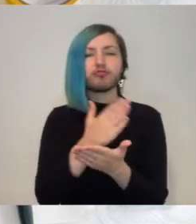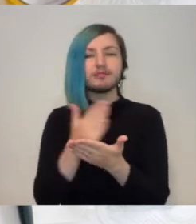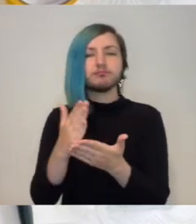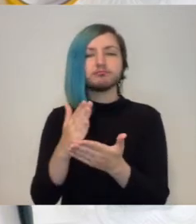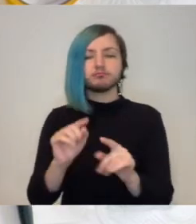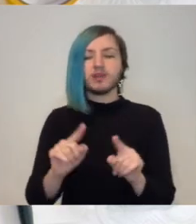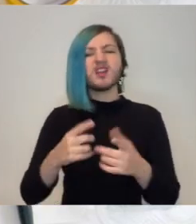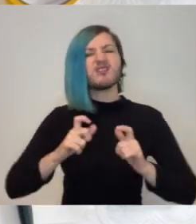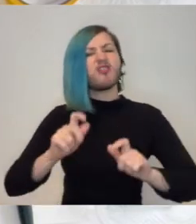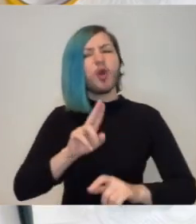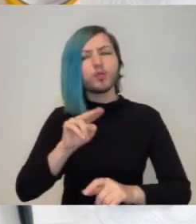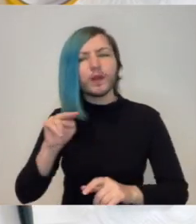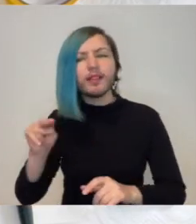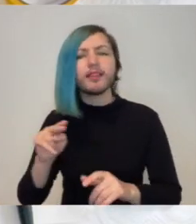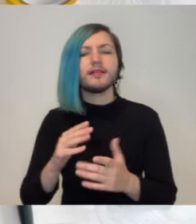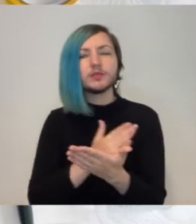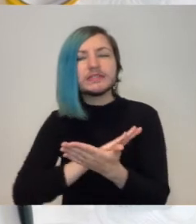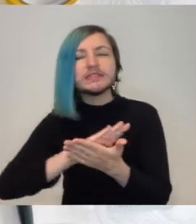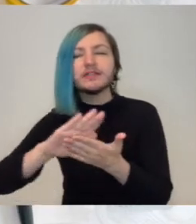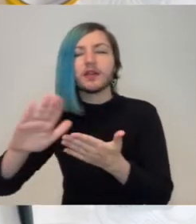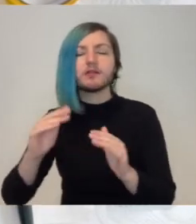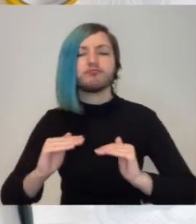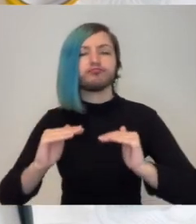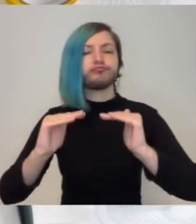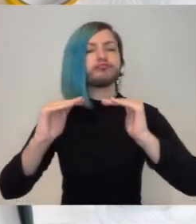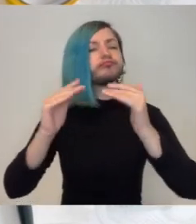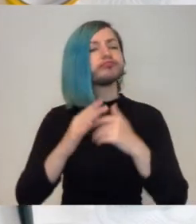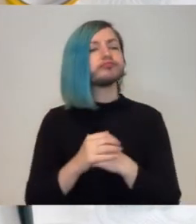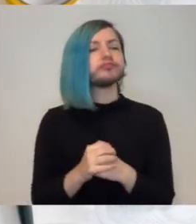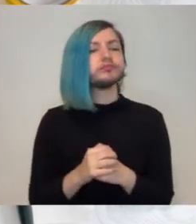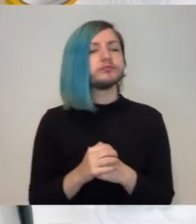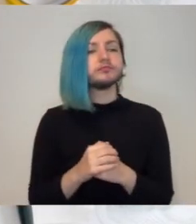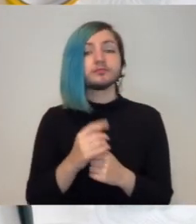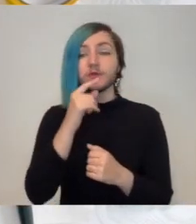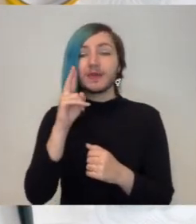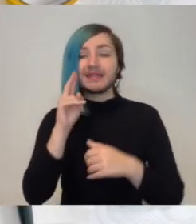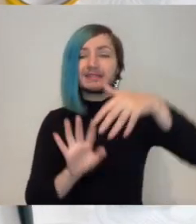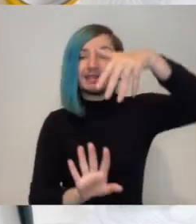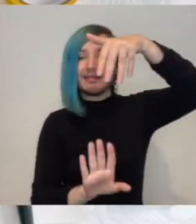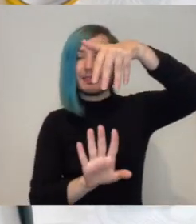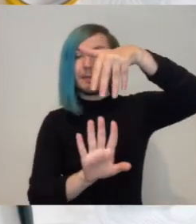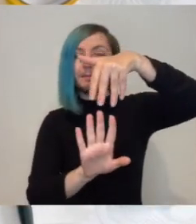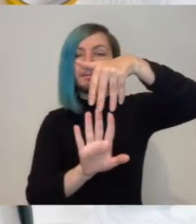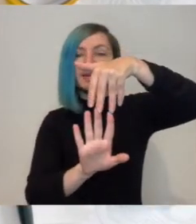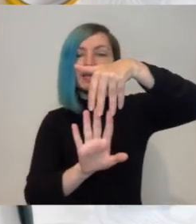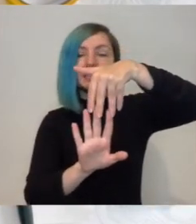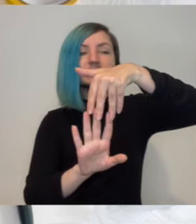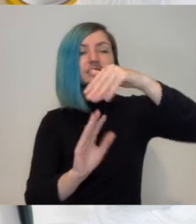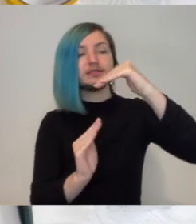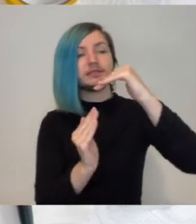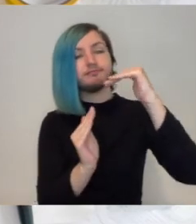wiggling action to create a nice even wash. And you can see as it starts to